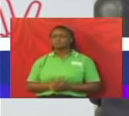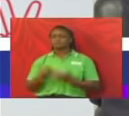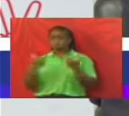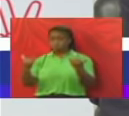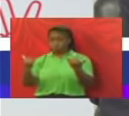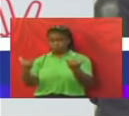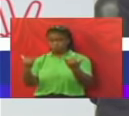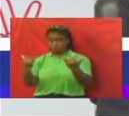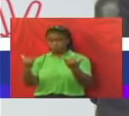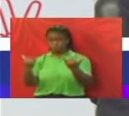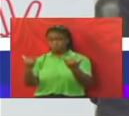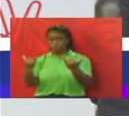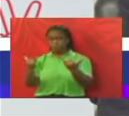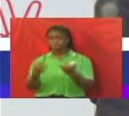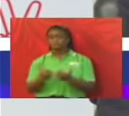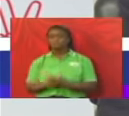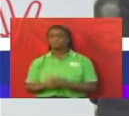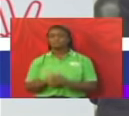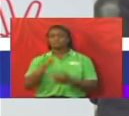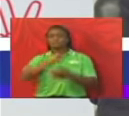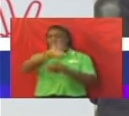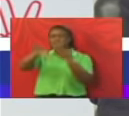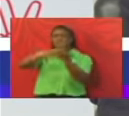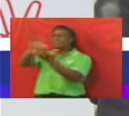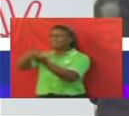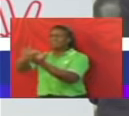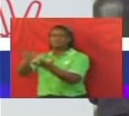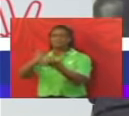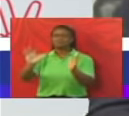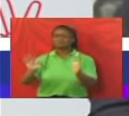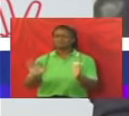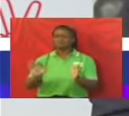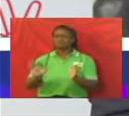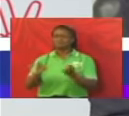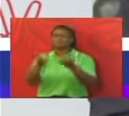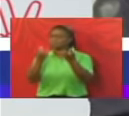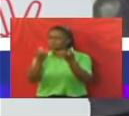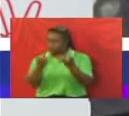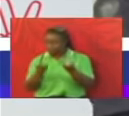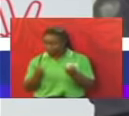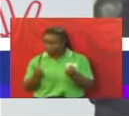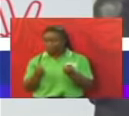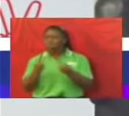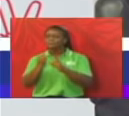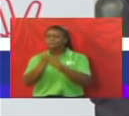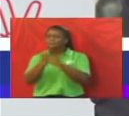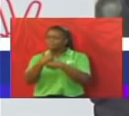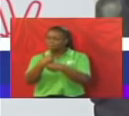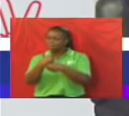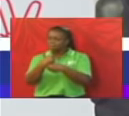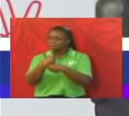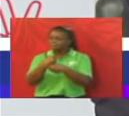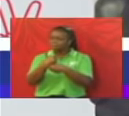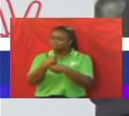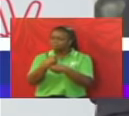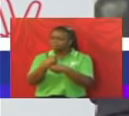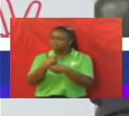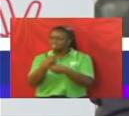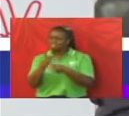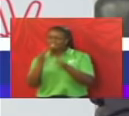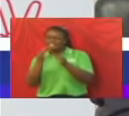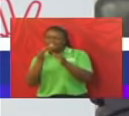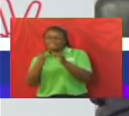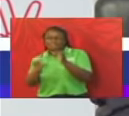to confuse matters, we are trying to make this so that there's no mix-up in the rollout of any program. We